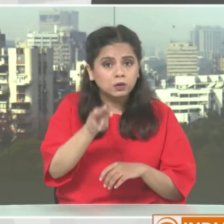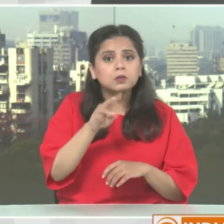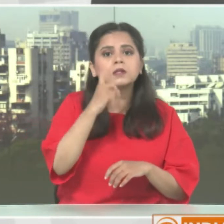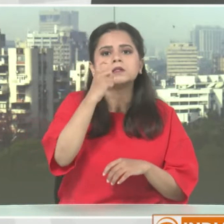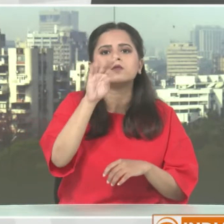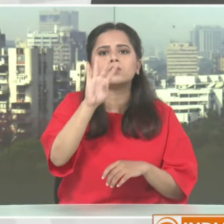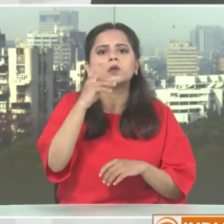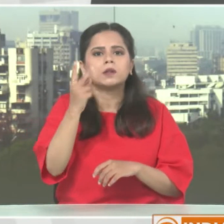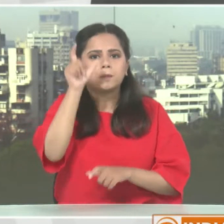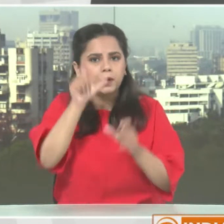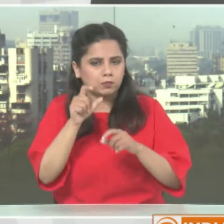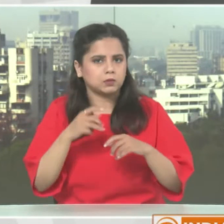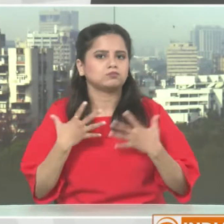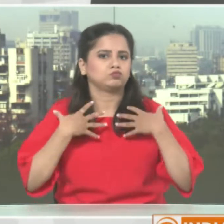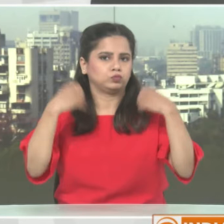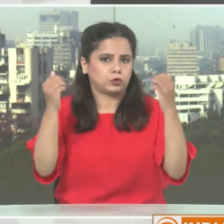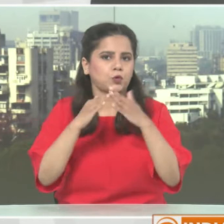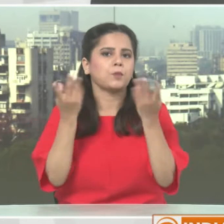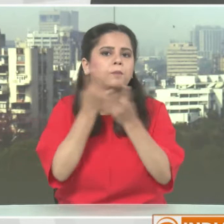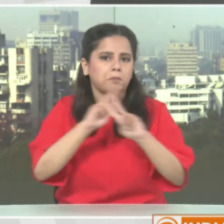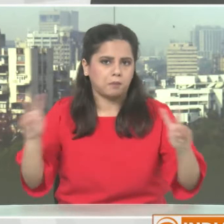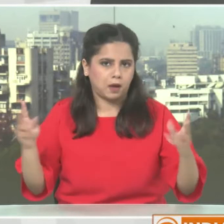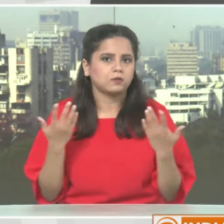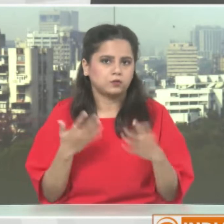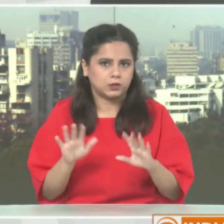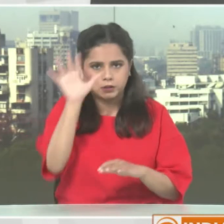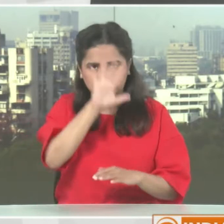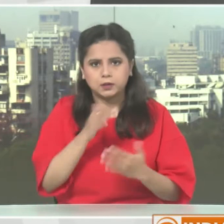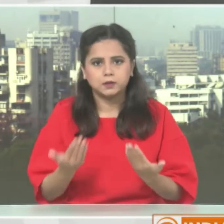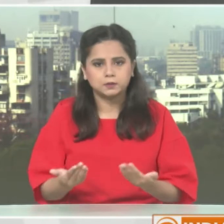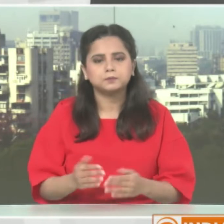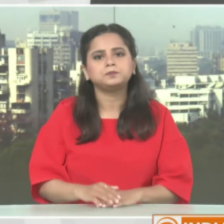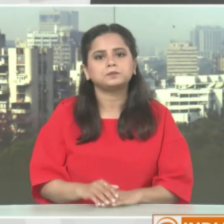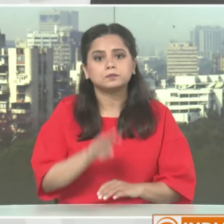9,52,743 patients have been cured and discharged so far.